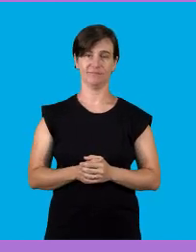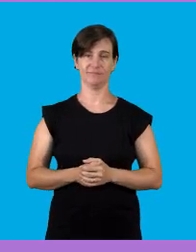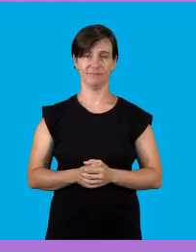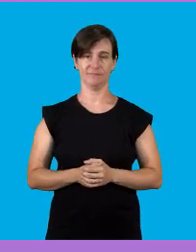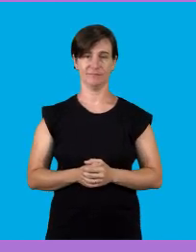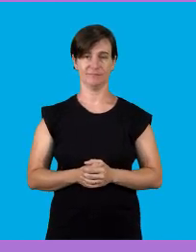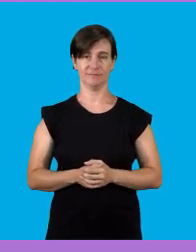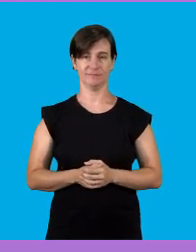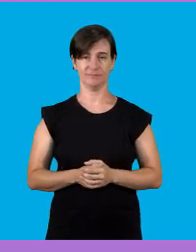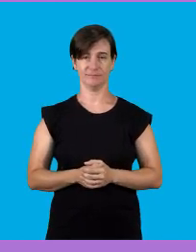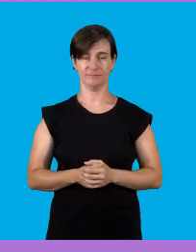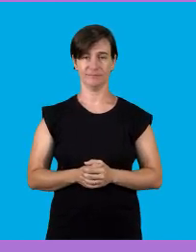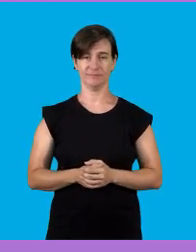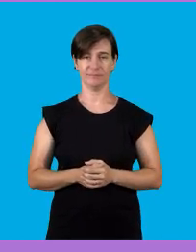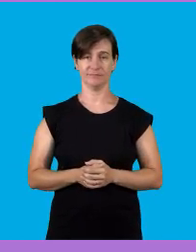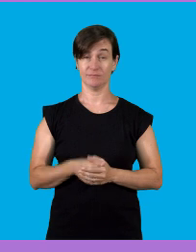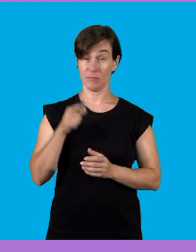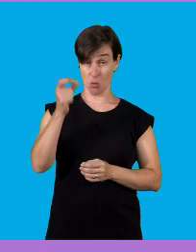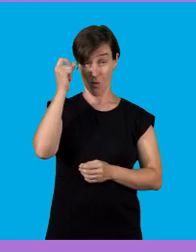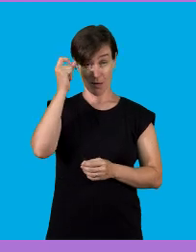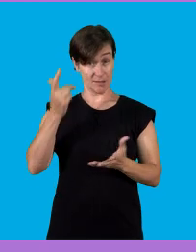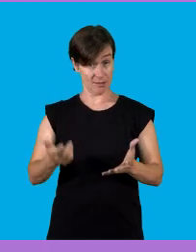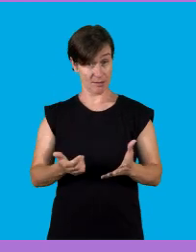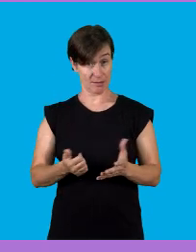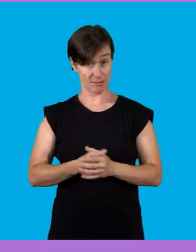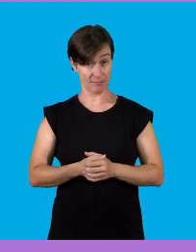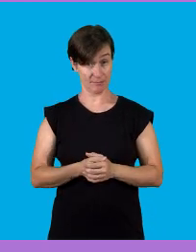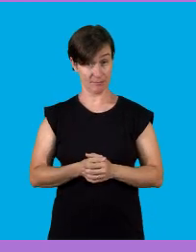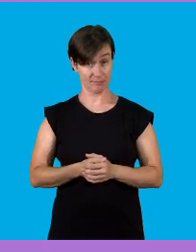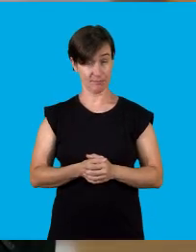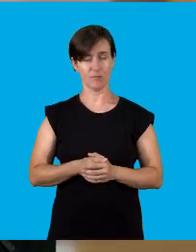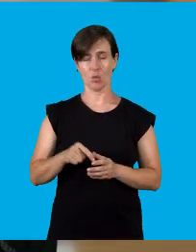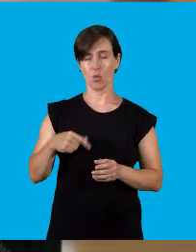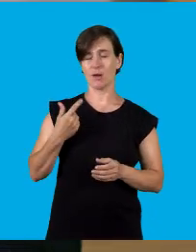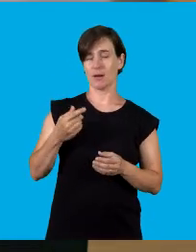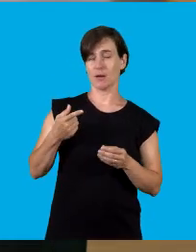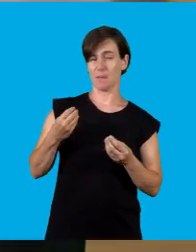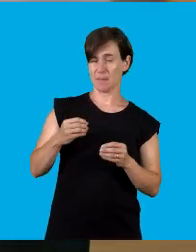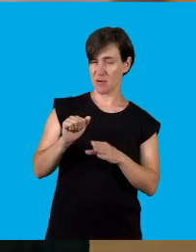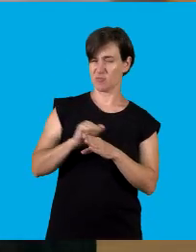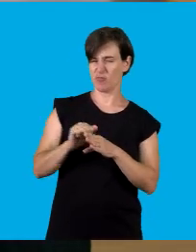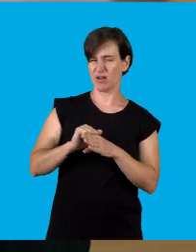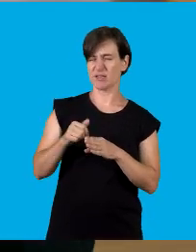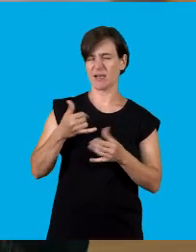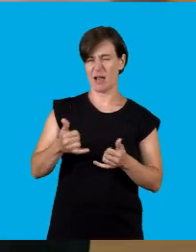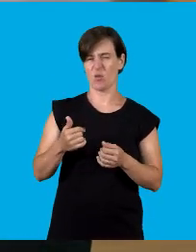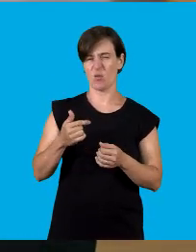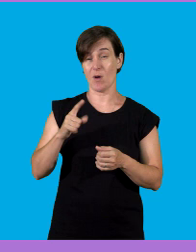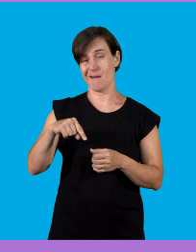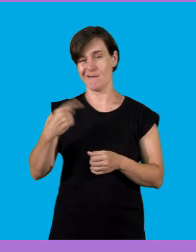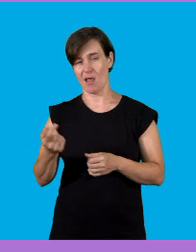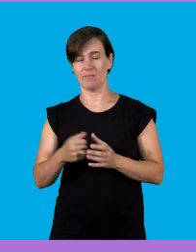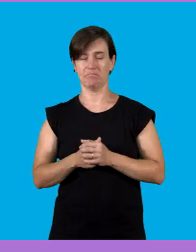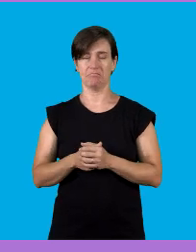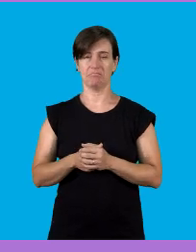25 miles. Guys, are we clear? Whilst we're practicing this, let's do a quick one as well.